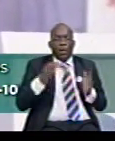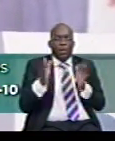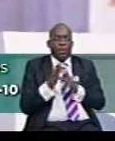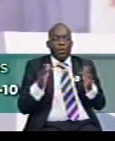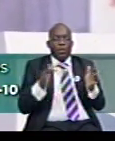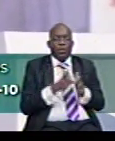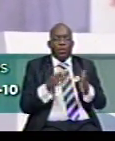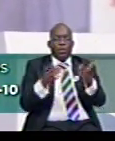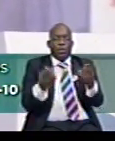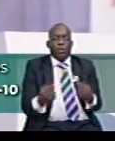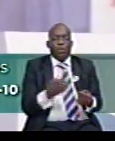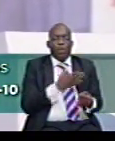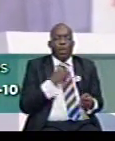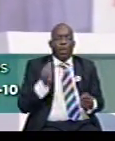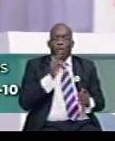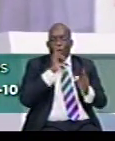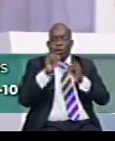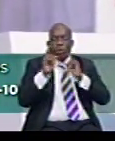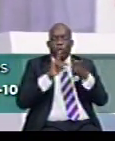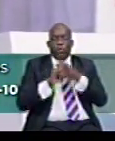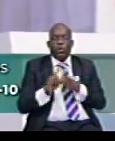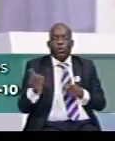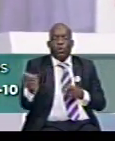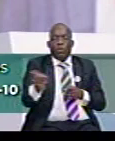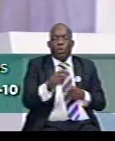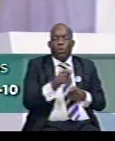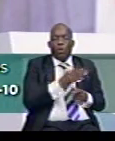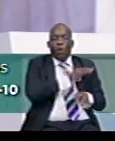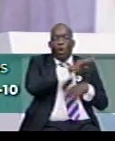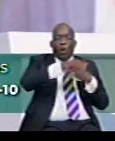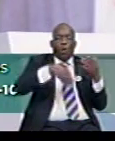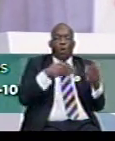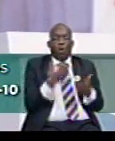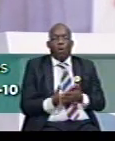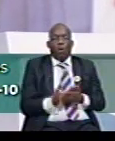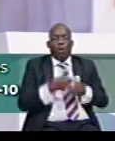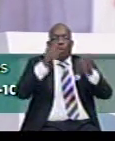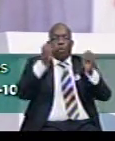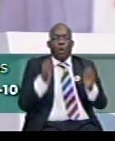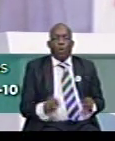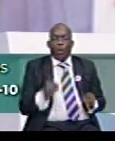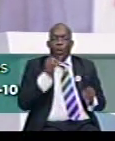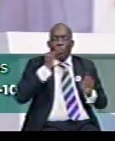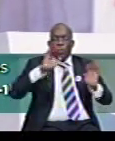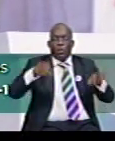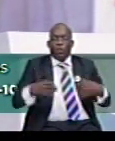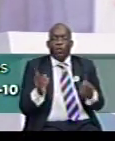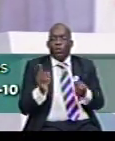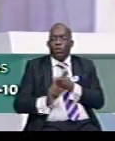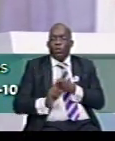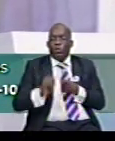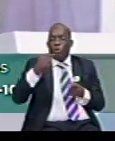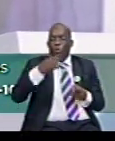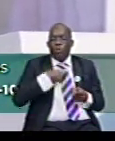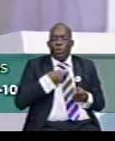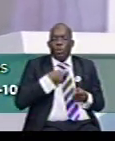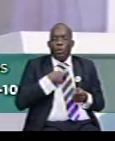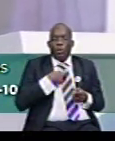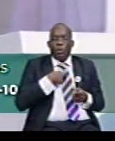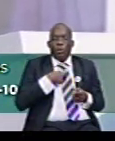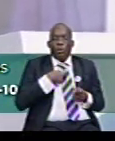them, saying, all power is given unto me